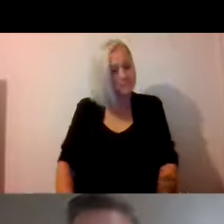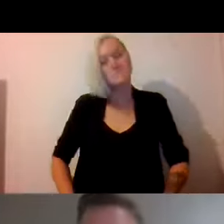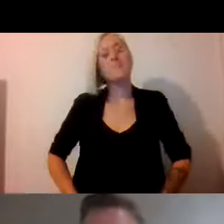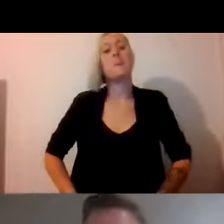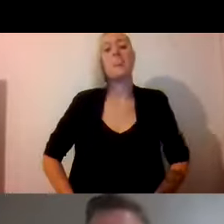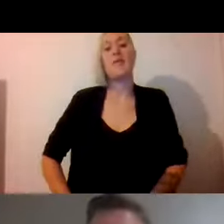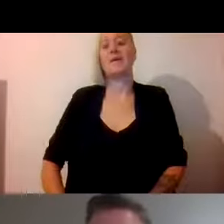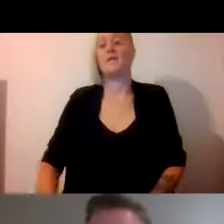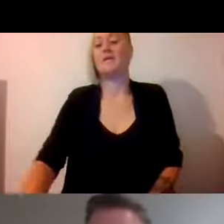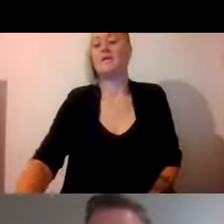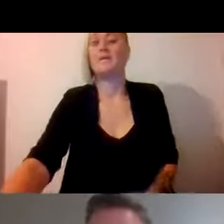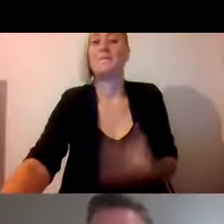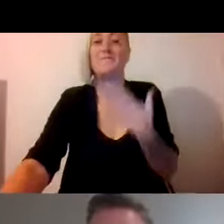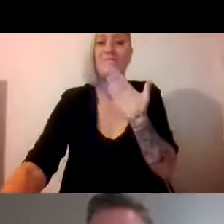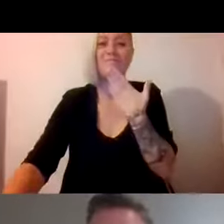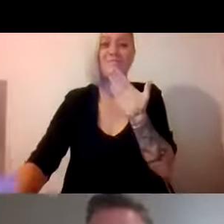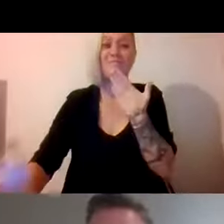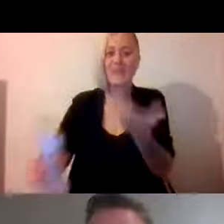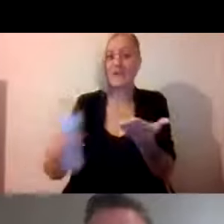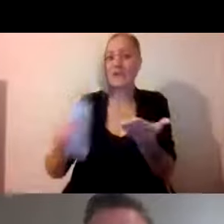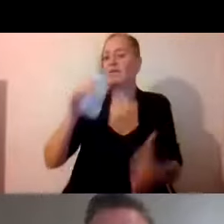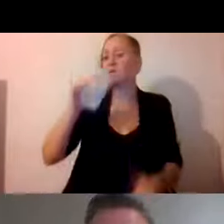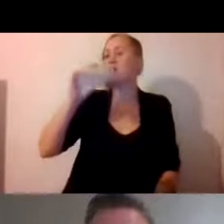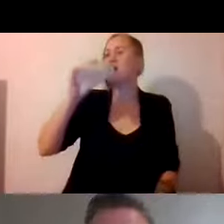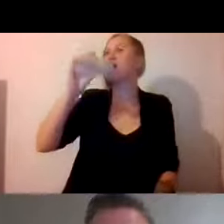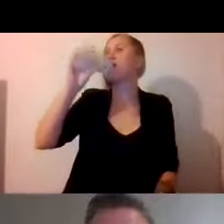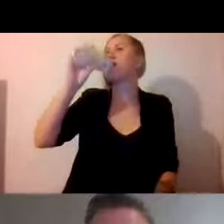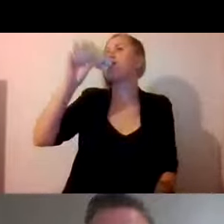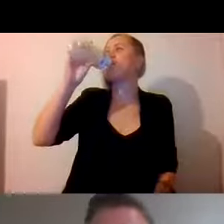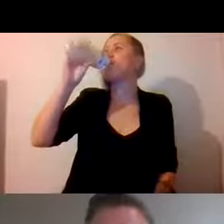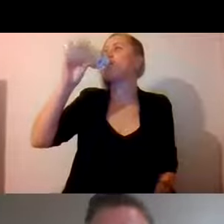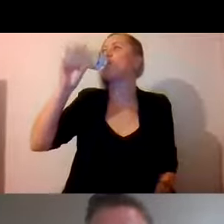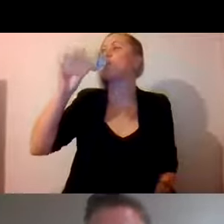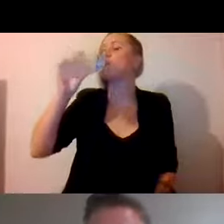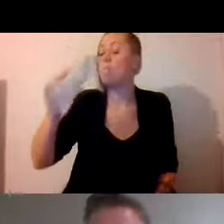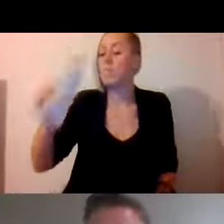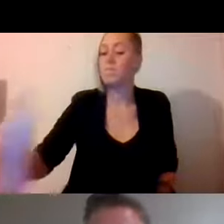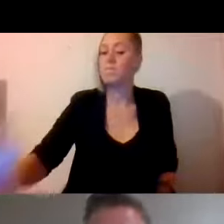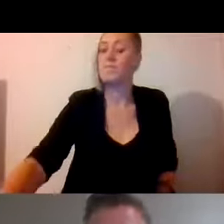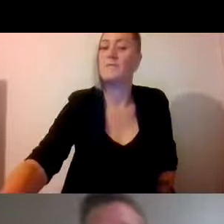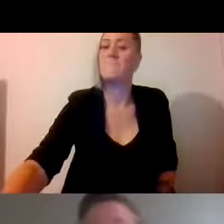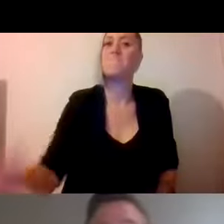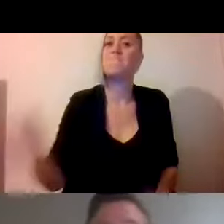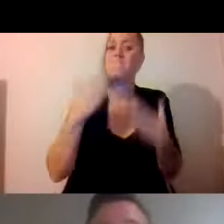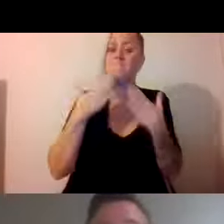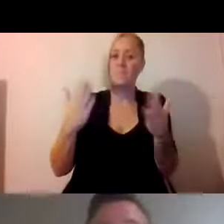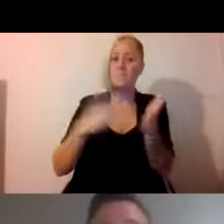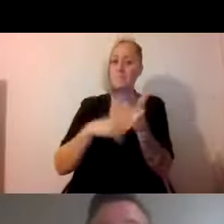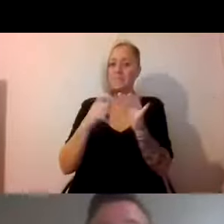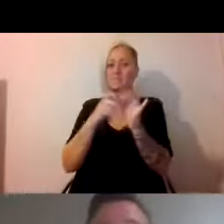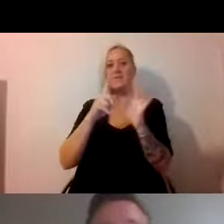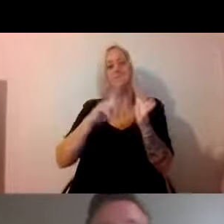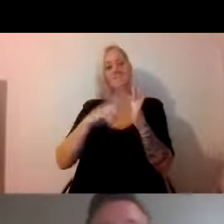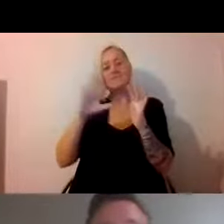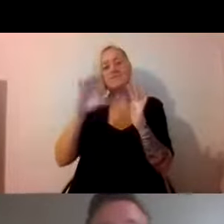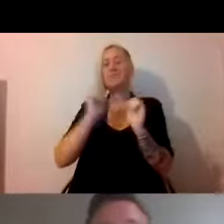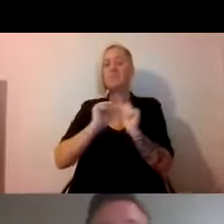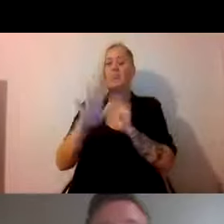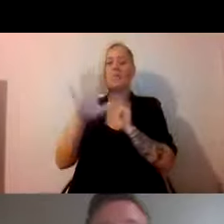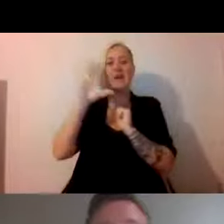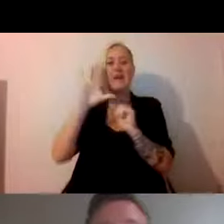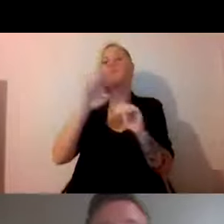Thank you so much, Libbi. That was such an awesome talk. So interesting to hear about, you know, all these different communication methods, the keyword